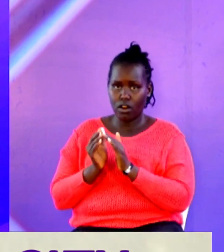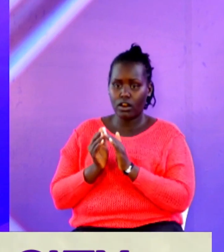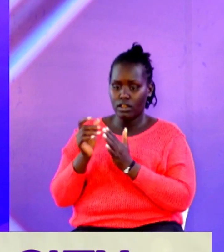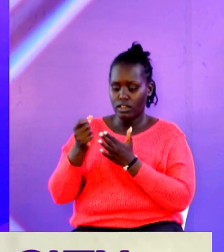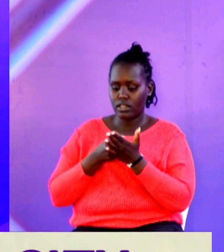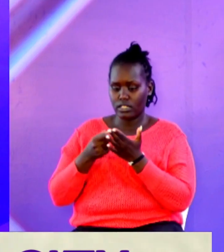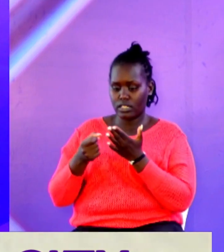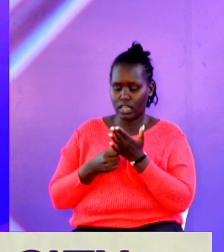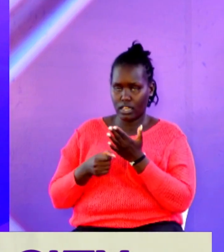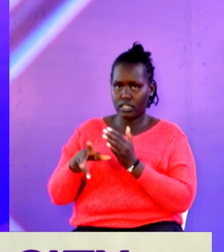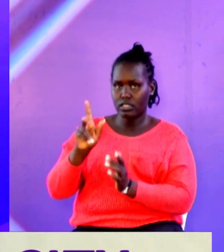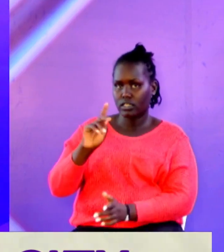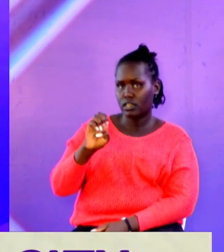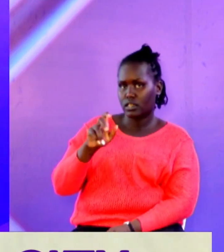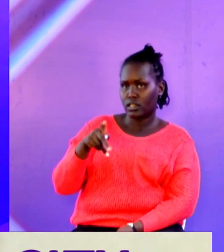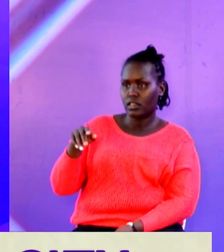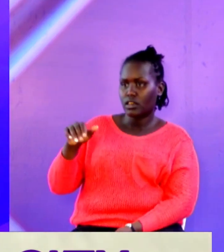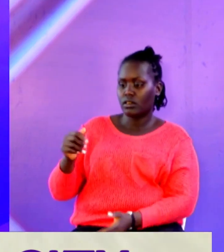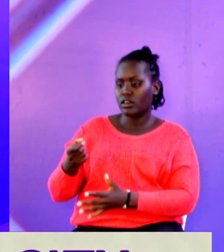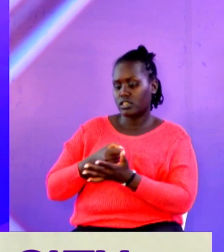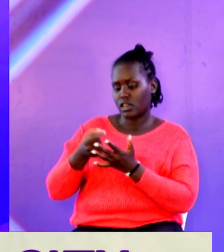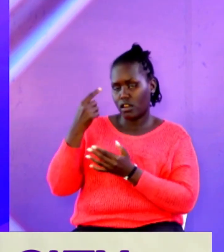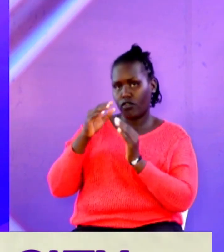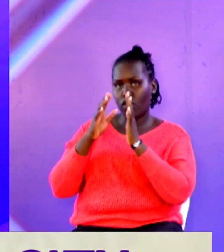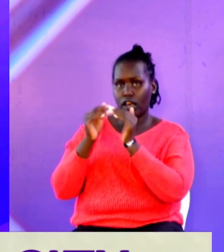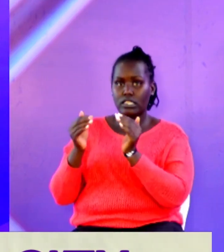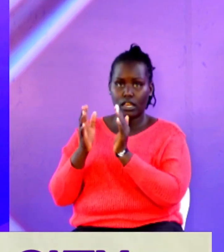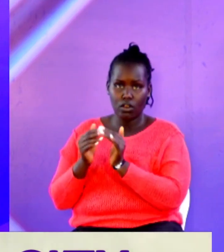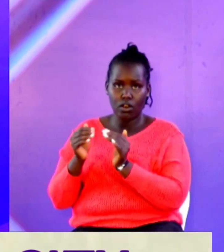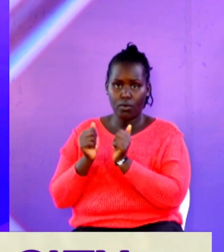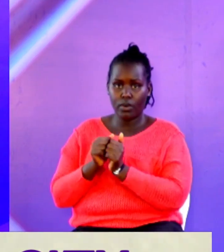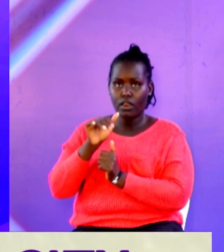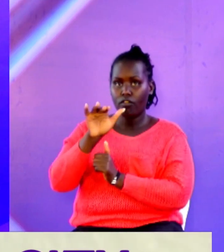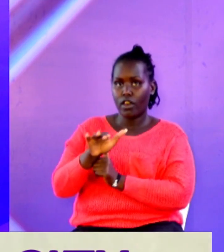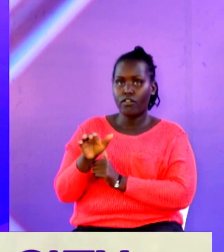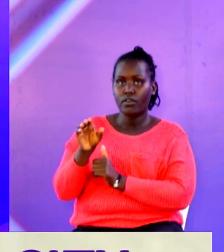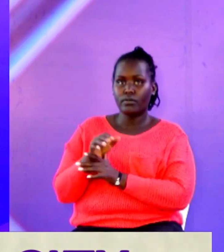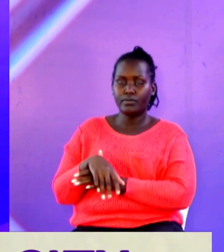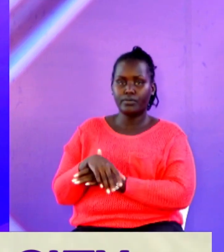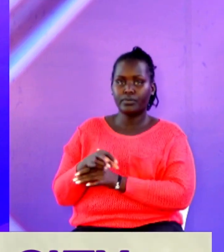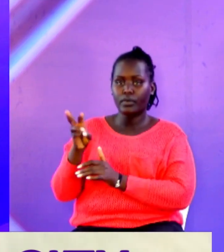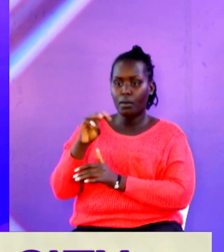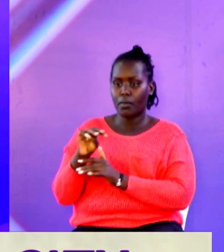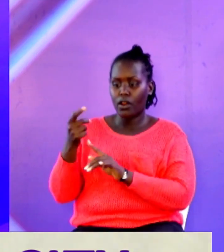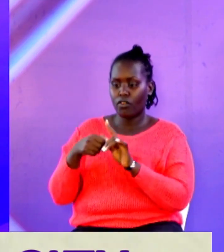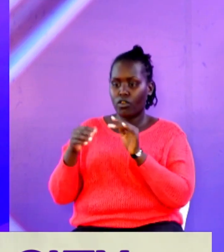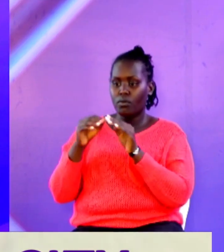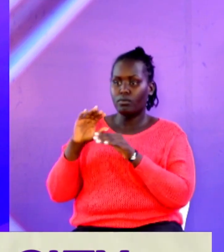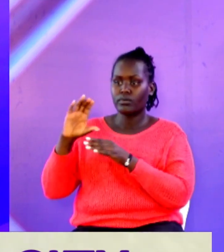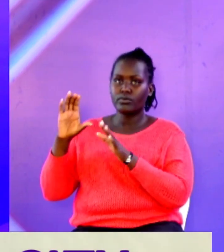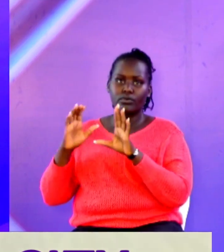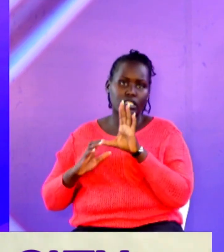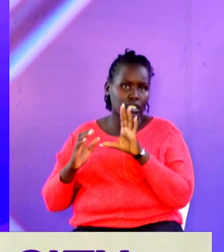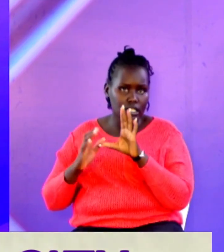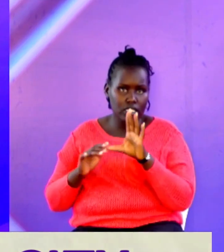signings. Kepa Arrizabalaga signed for Arsenal in a 5 million deal, pounds from Chelsea. Then Martin